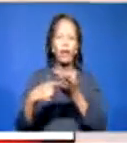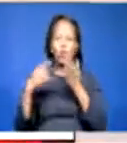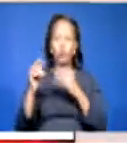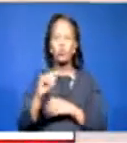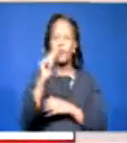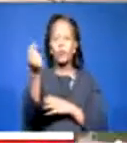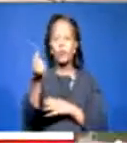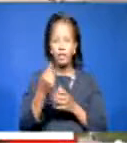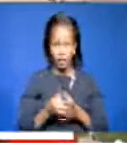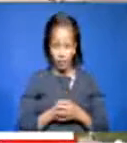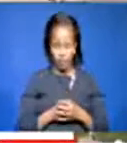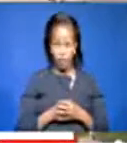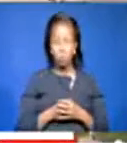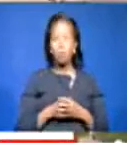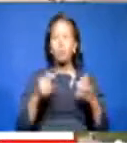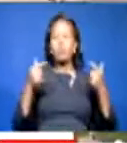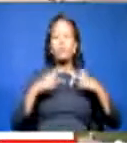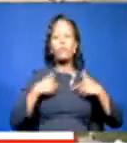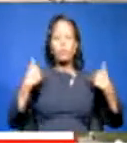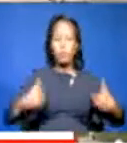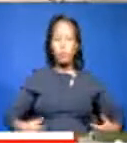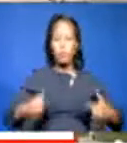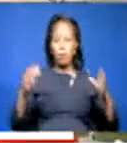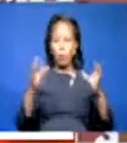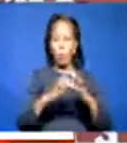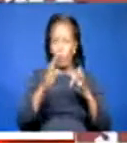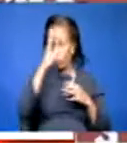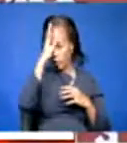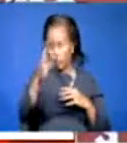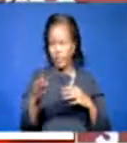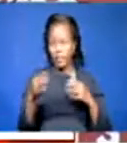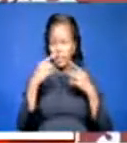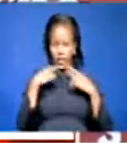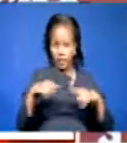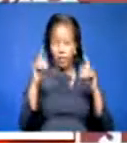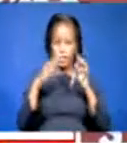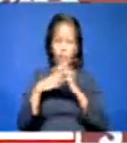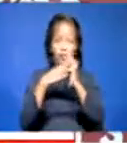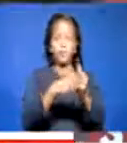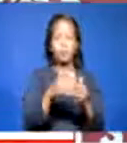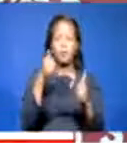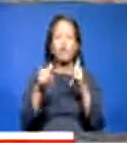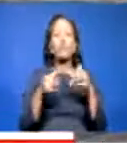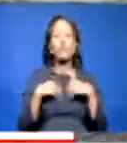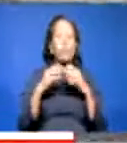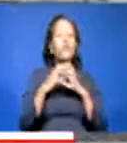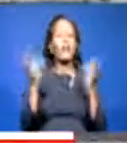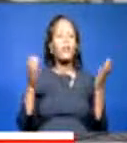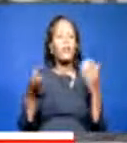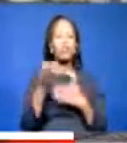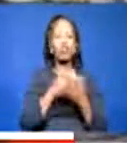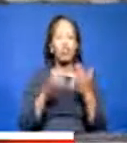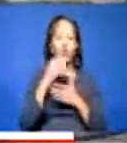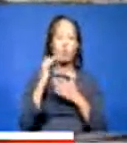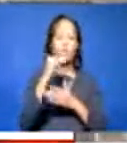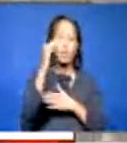Chinese Communist Party unveiled its top leadership on Sunday that will lead the second largest economy in the next 5 years. Chinese ambassador